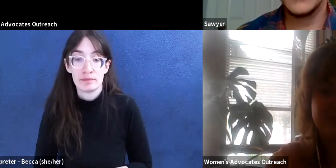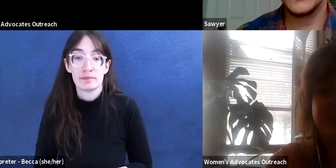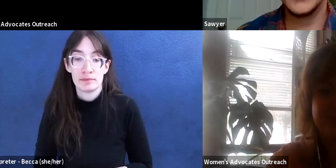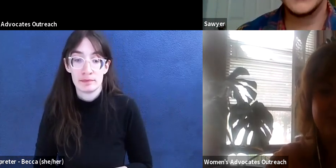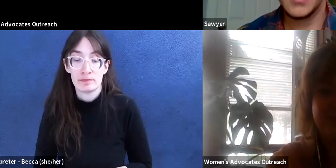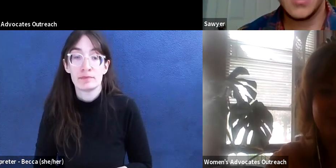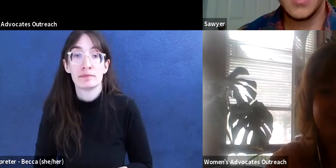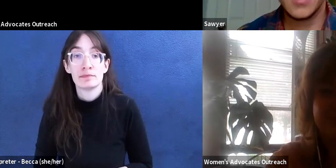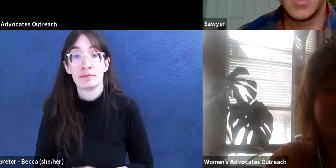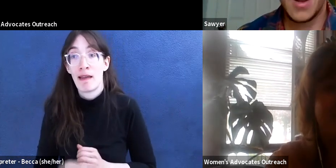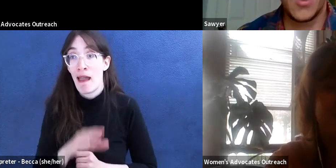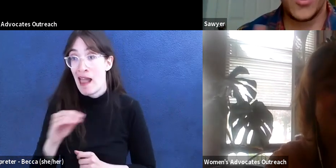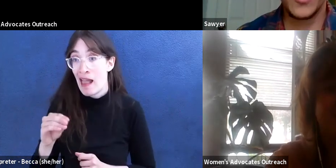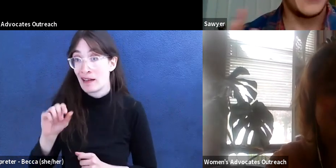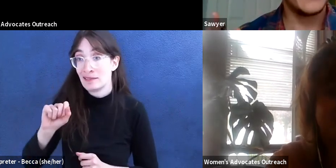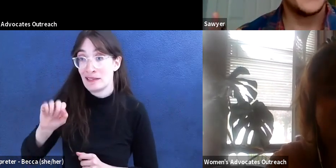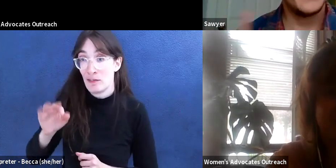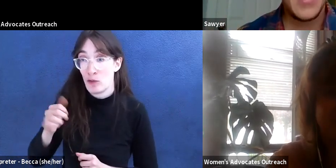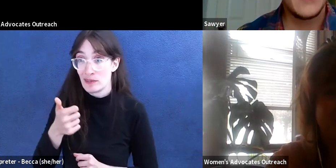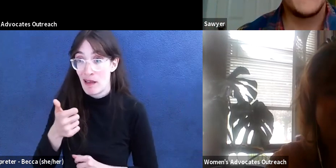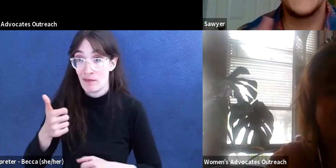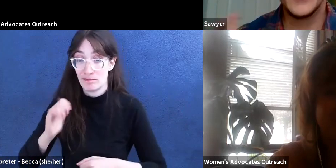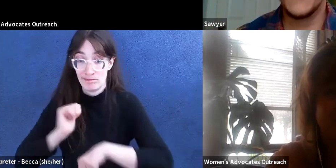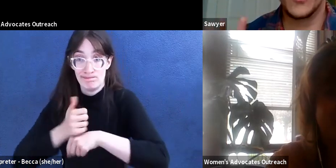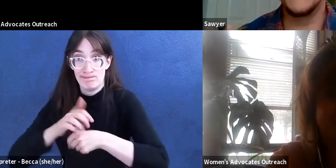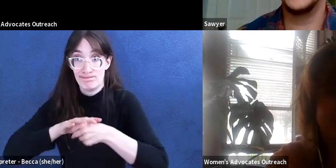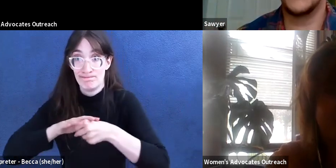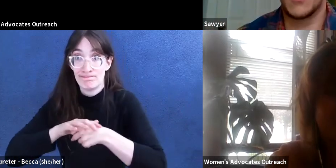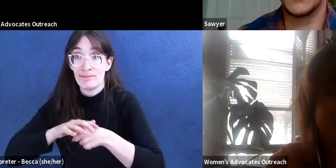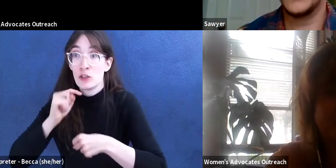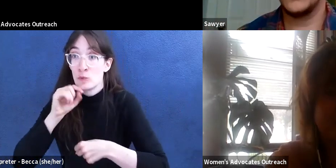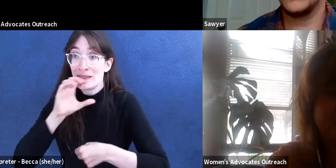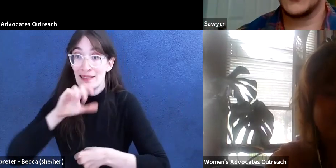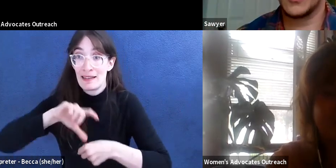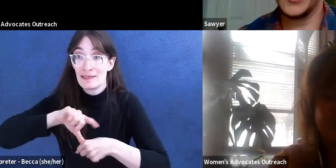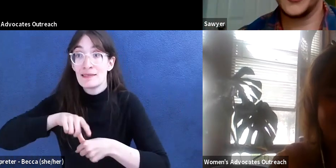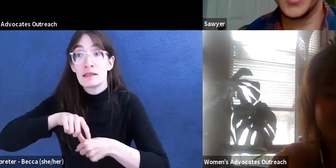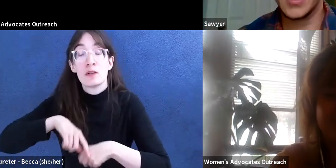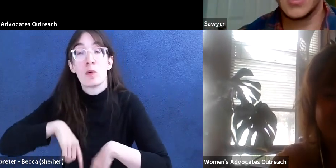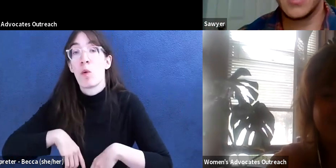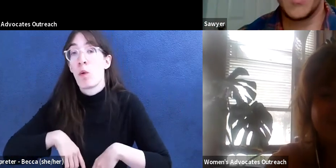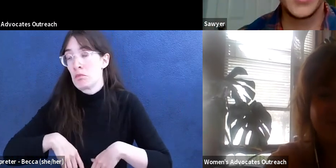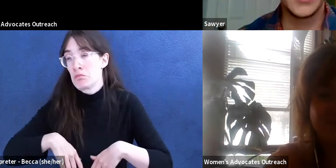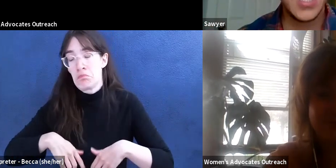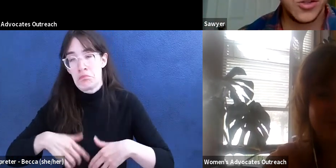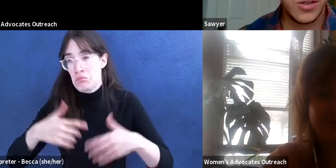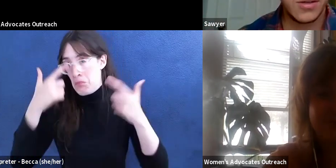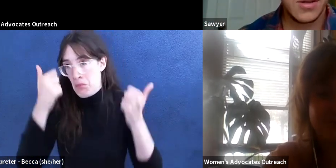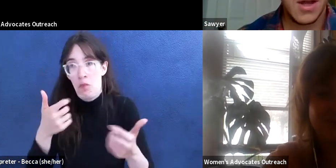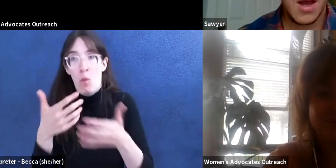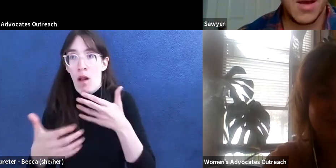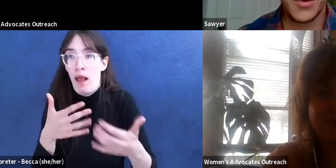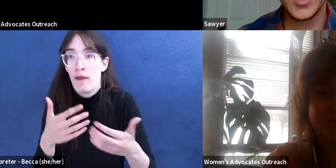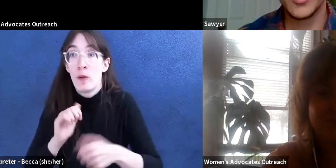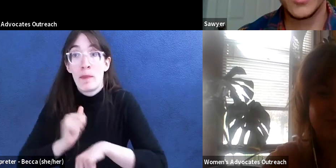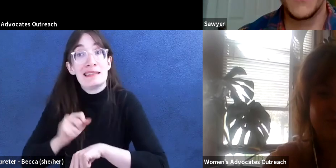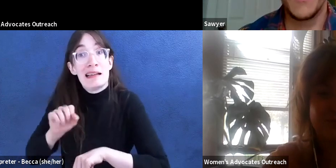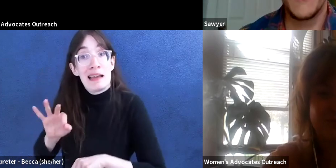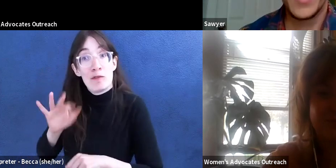normal, or that there's something like wrong with them if they're not doing those things. And so I think just always reinforcing